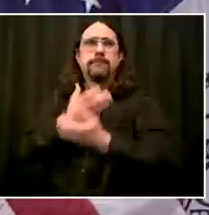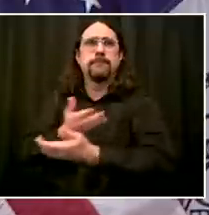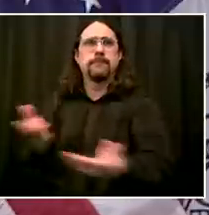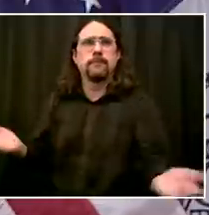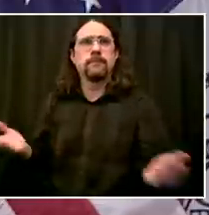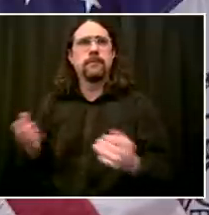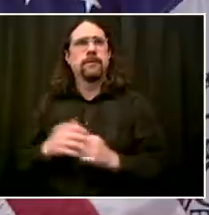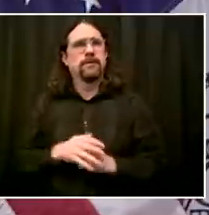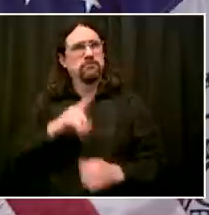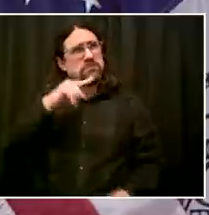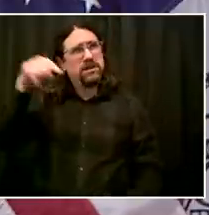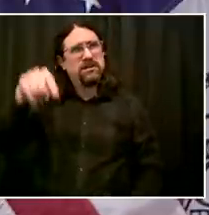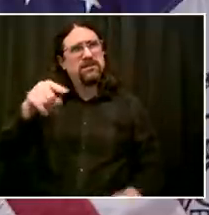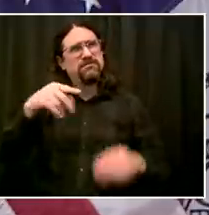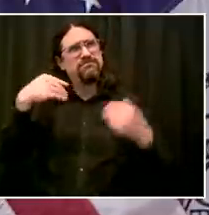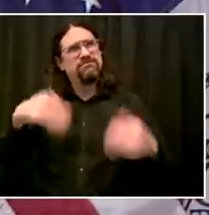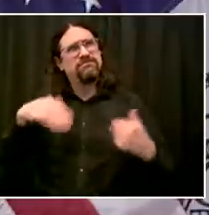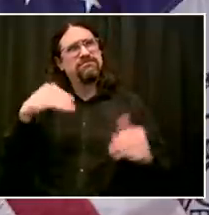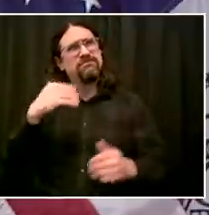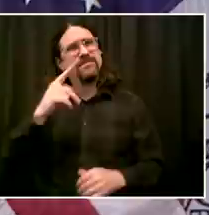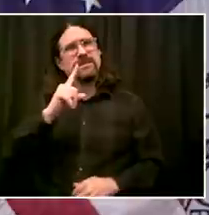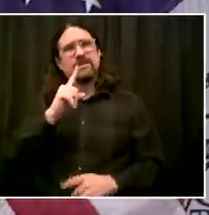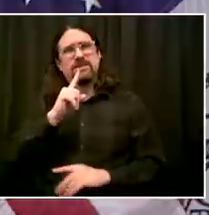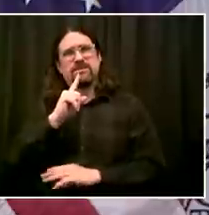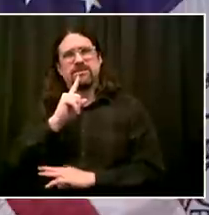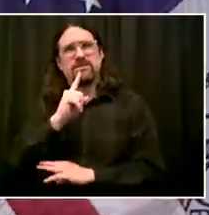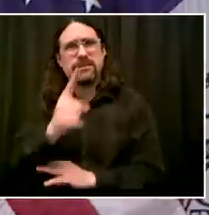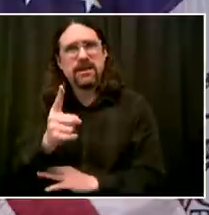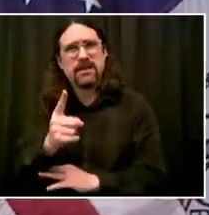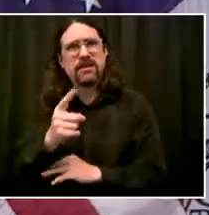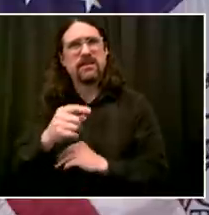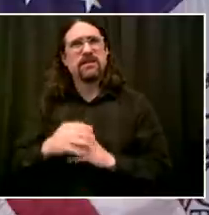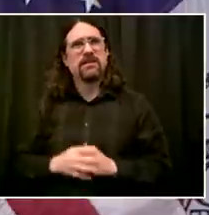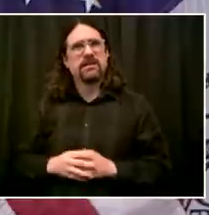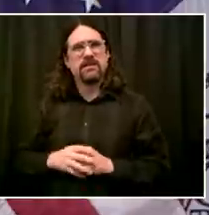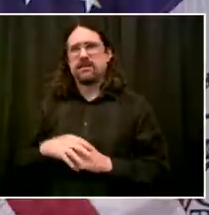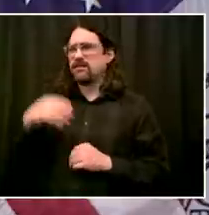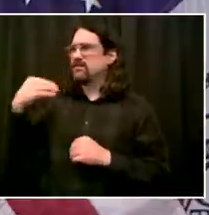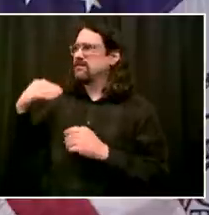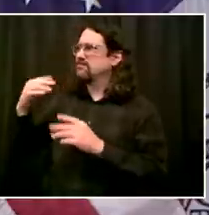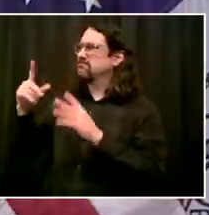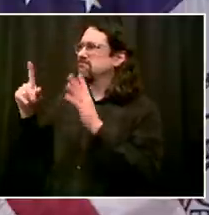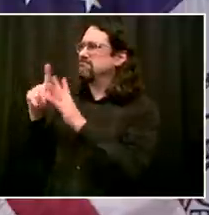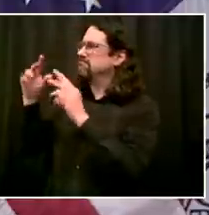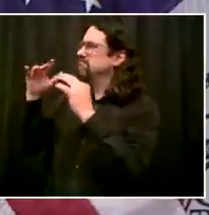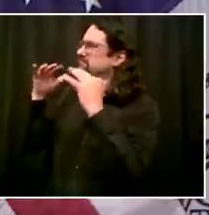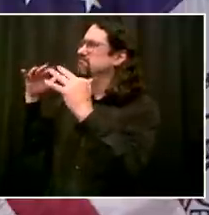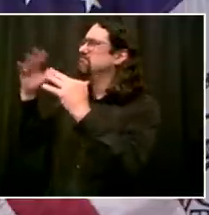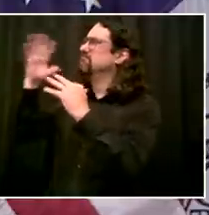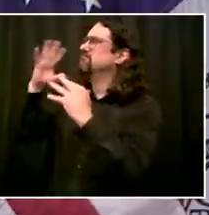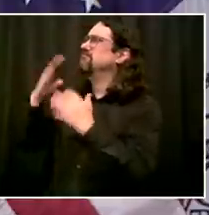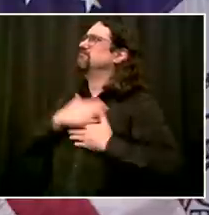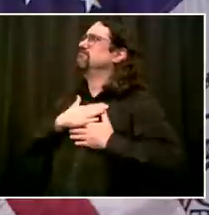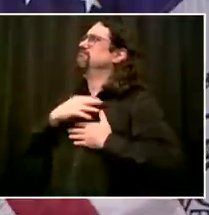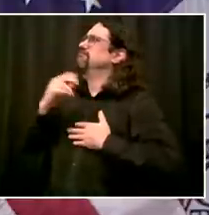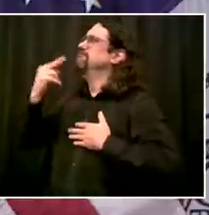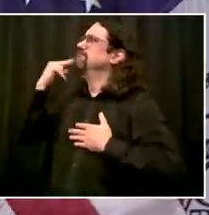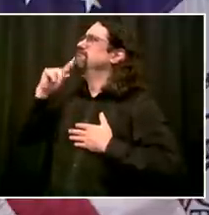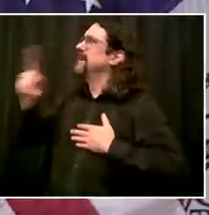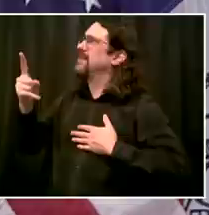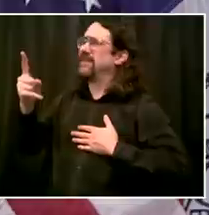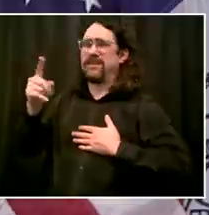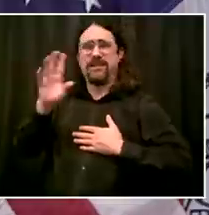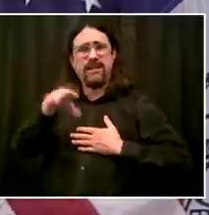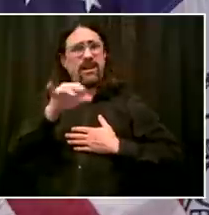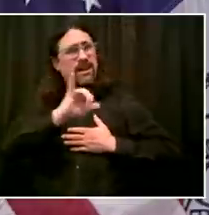of summer. It's something we look forward to every year and we celebrate, and you can feel the energy when you're coming up to